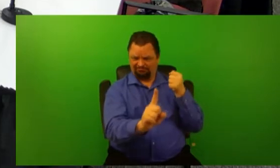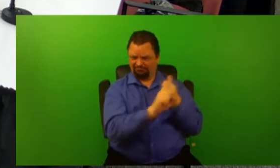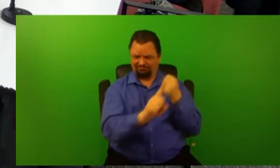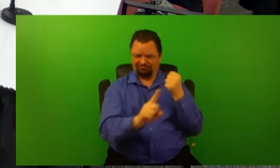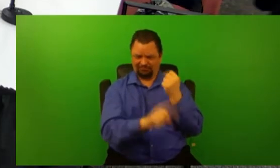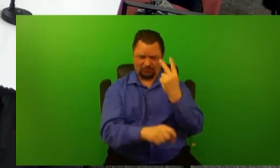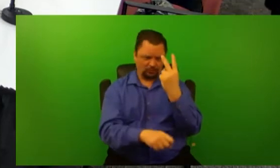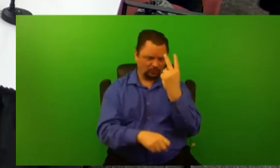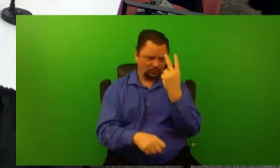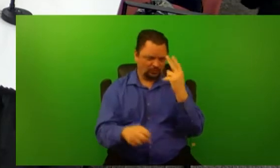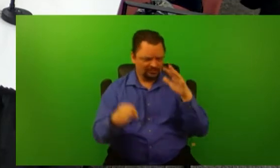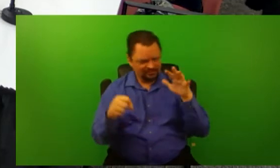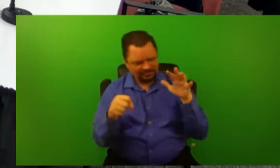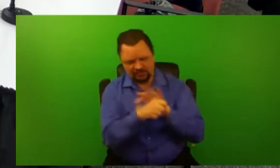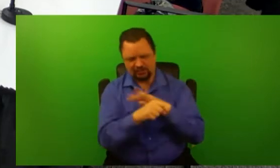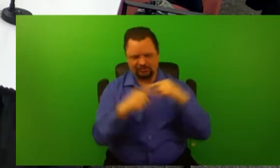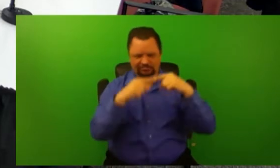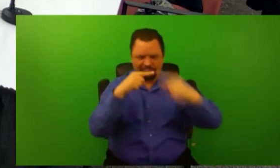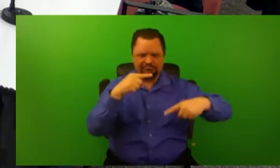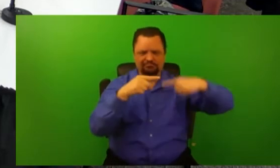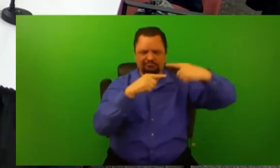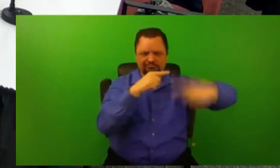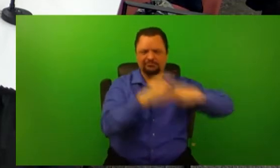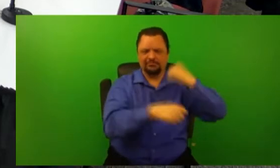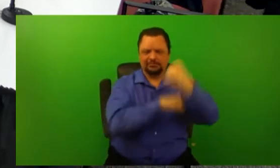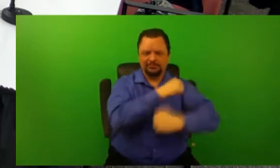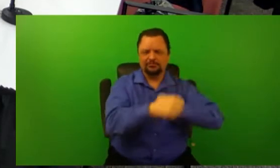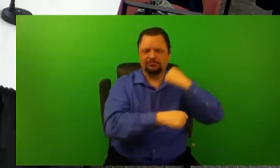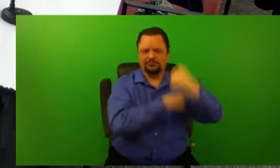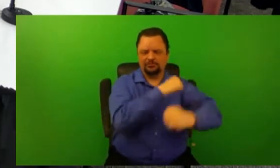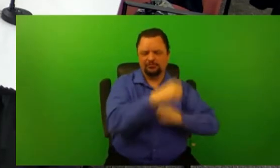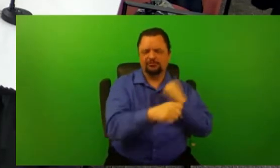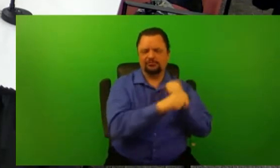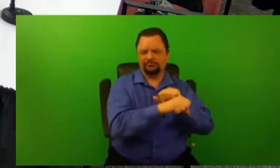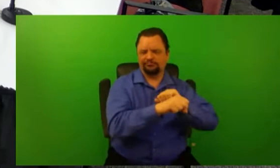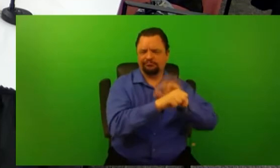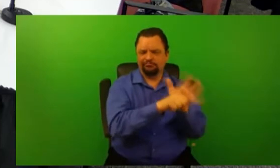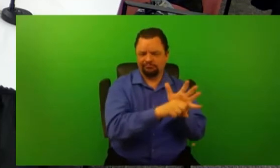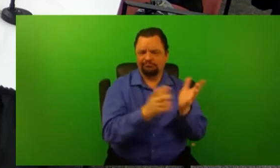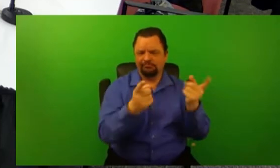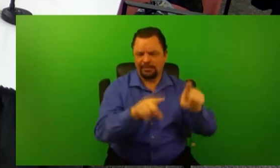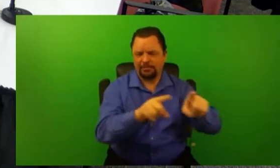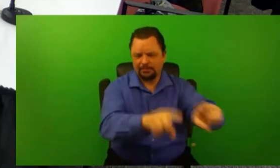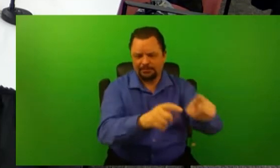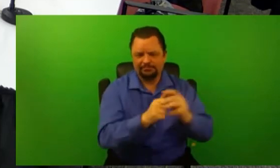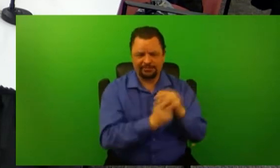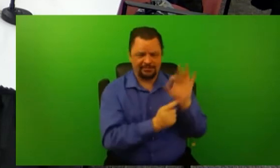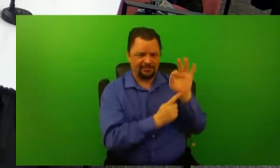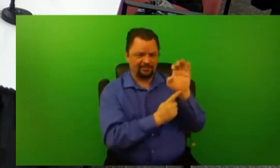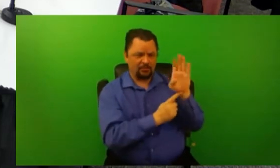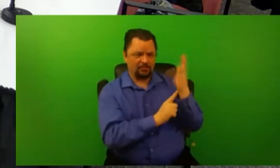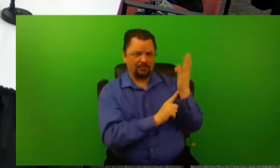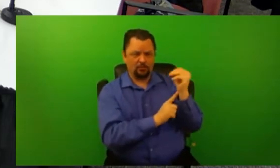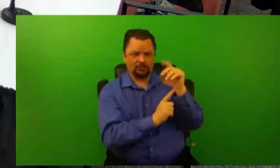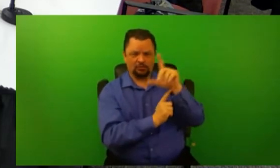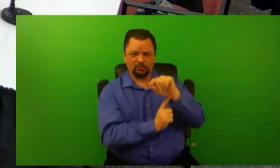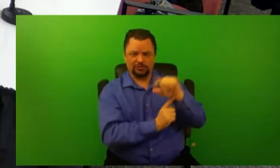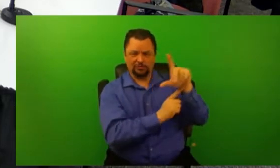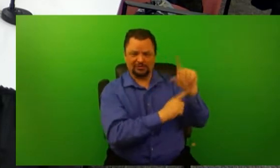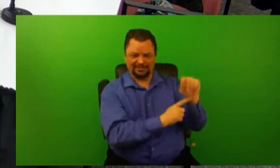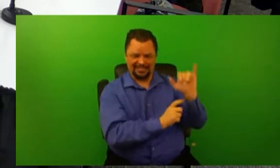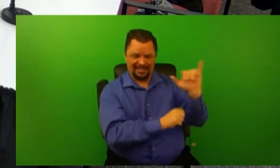response for our team here at El Paso County Public Health. In fact, February 14th, 2020 was the day